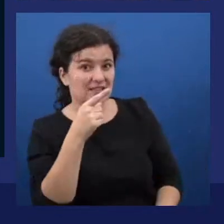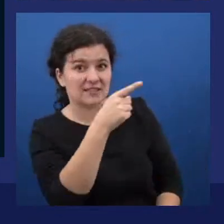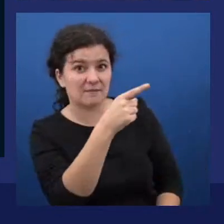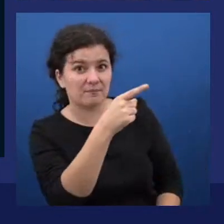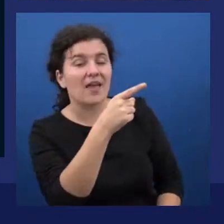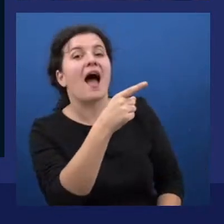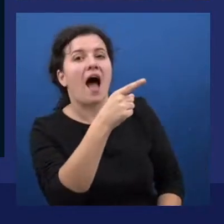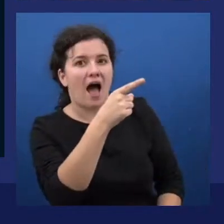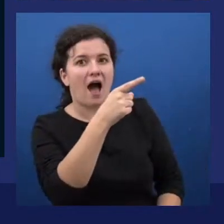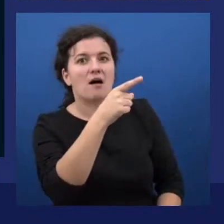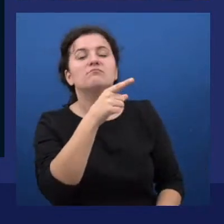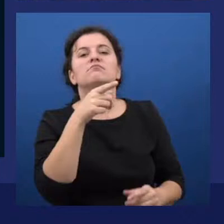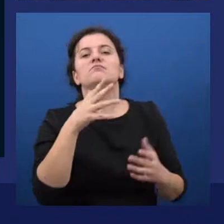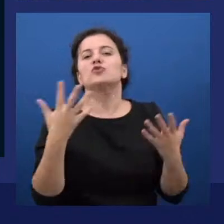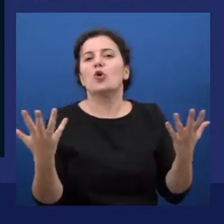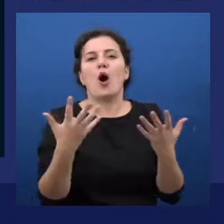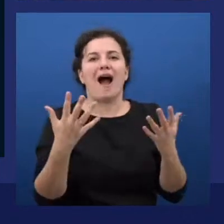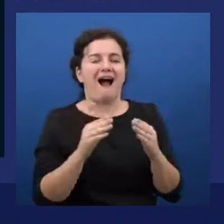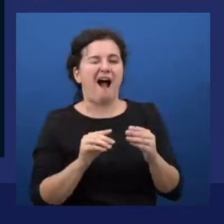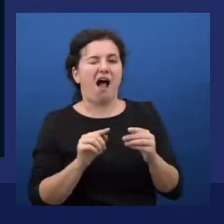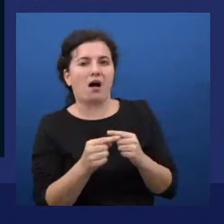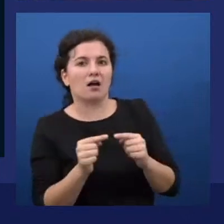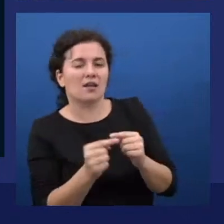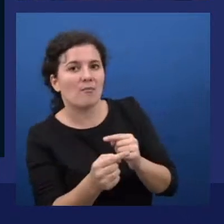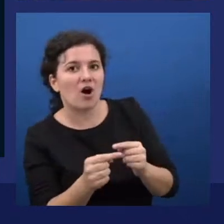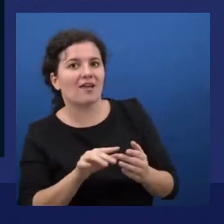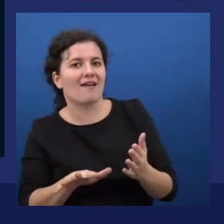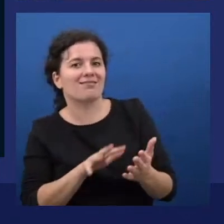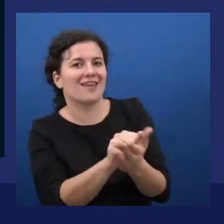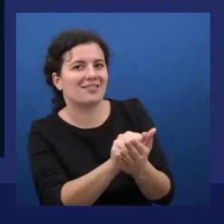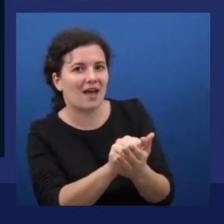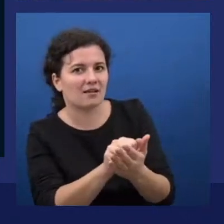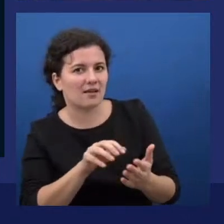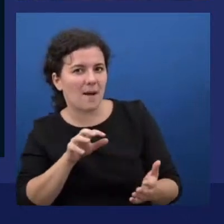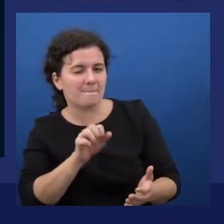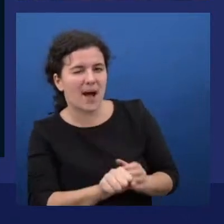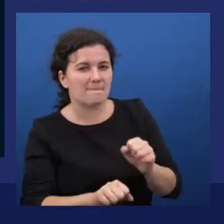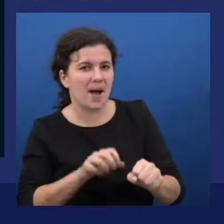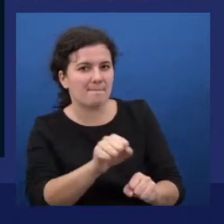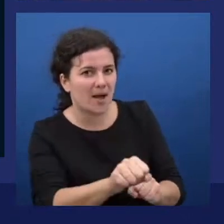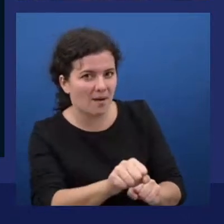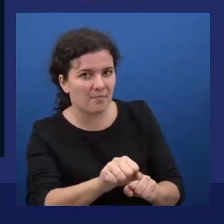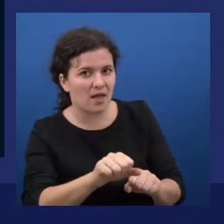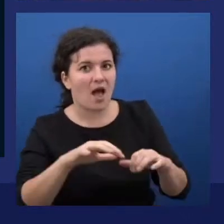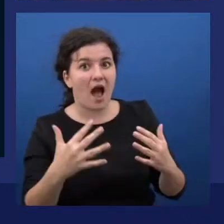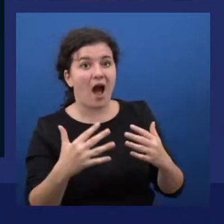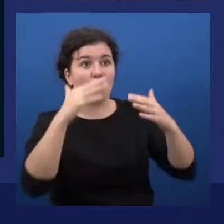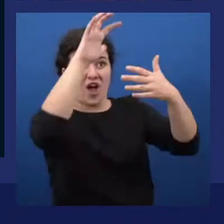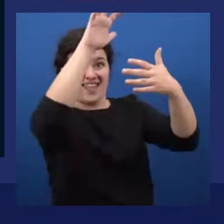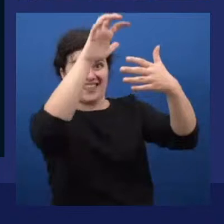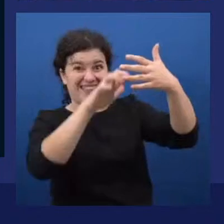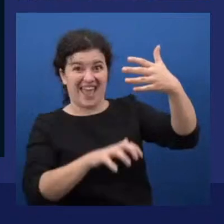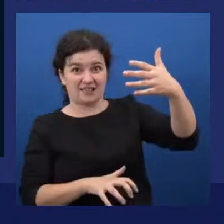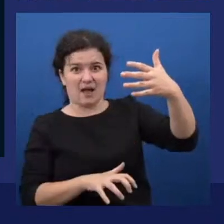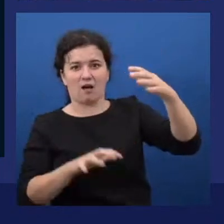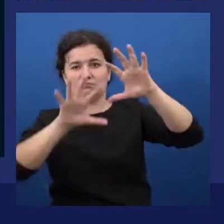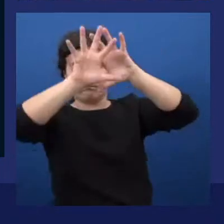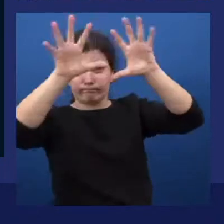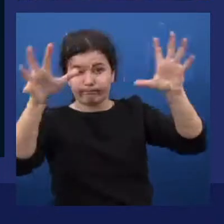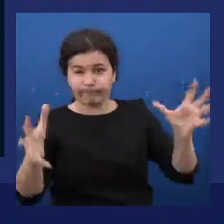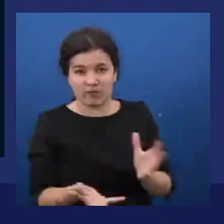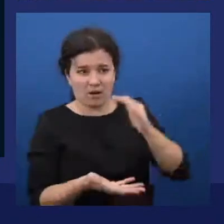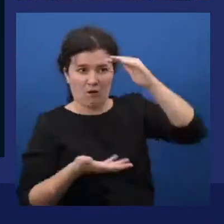detection. So we are detecting anomaly in the whole data set and